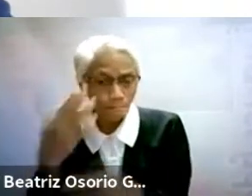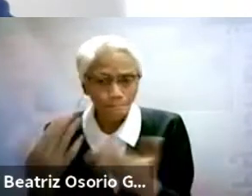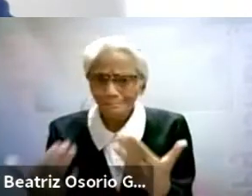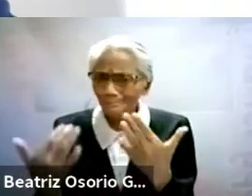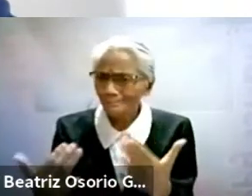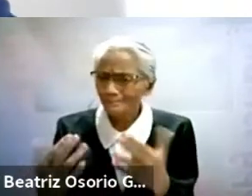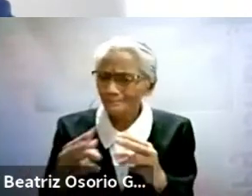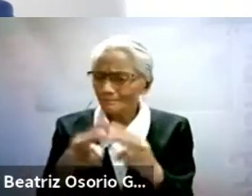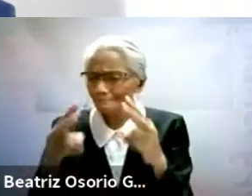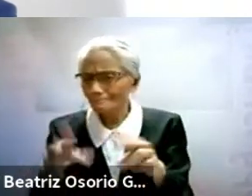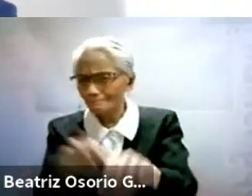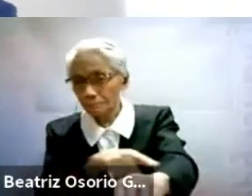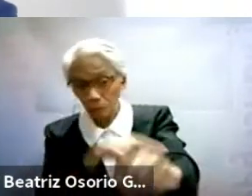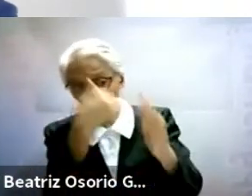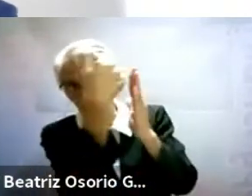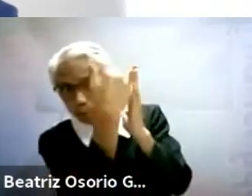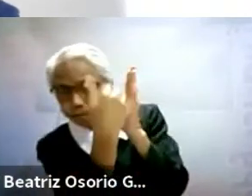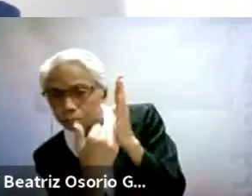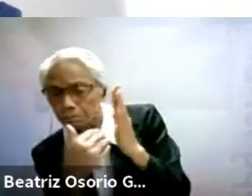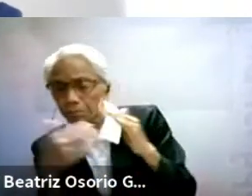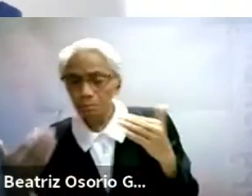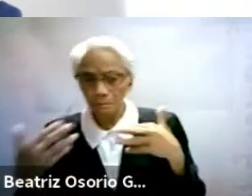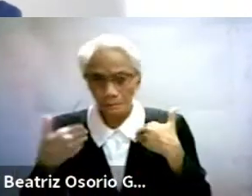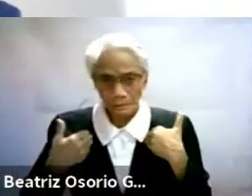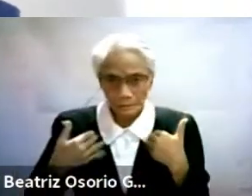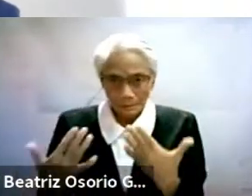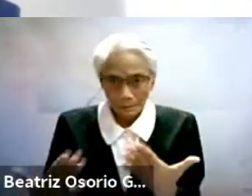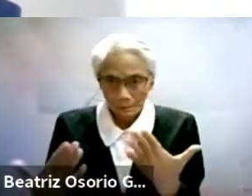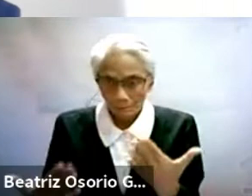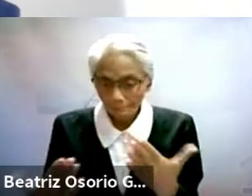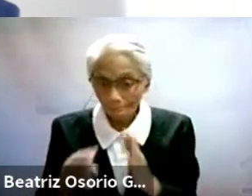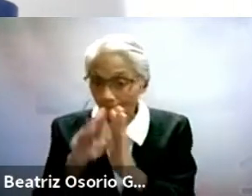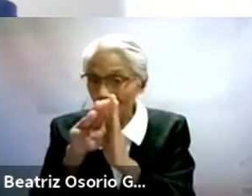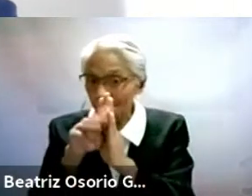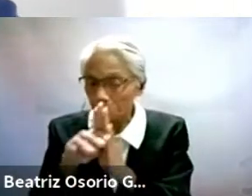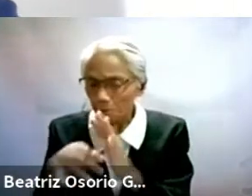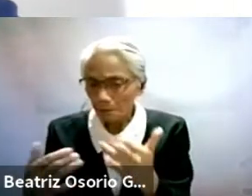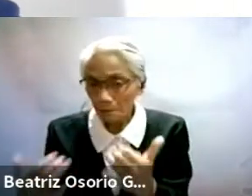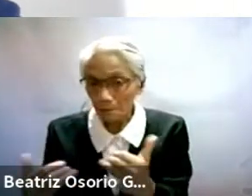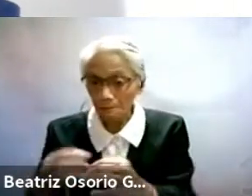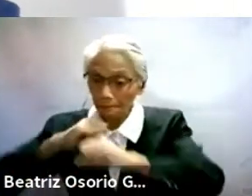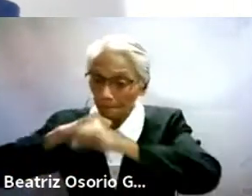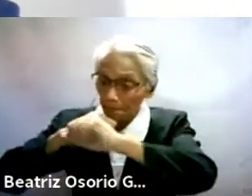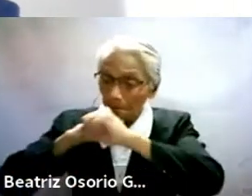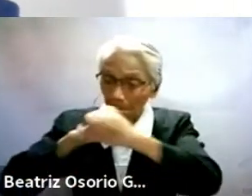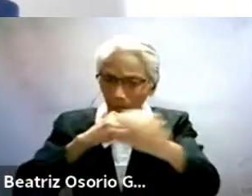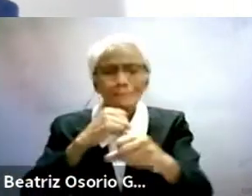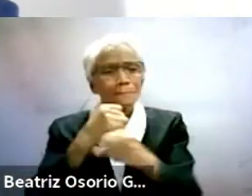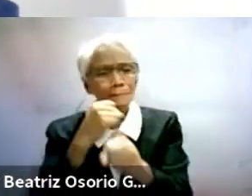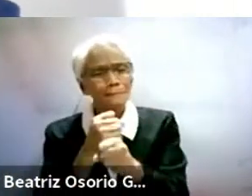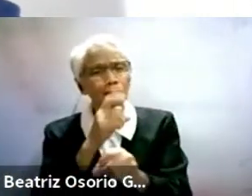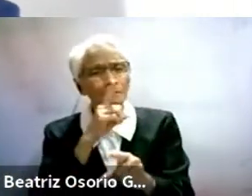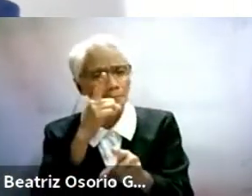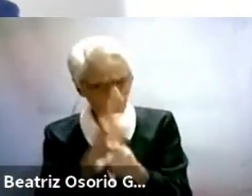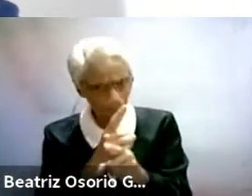long list is that among the goals of this morning's launch is to ensure that